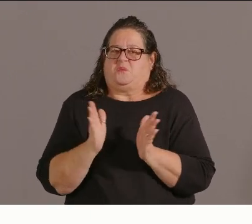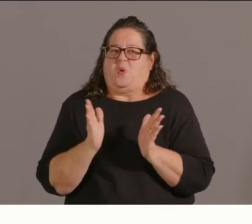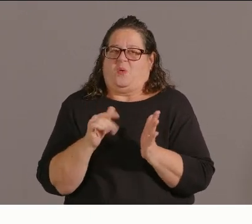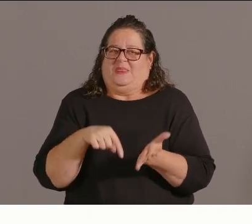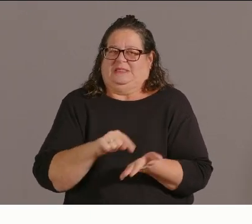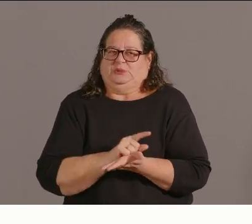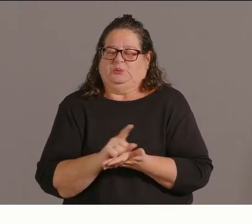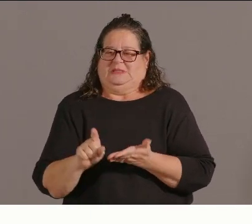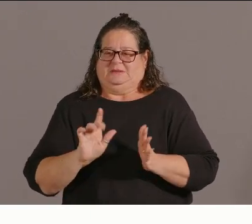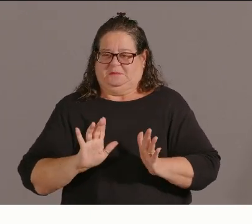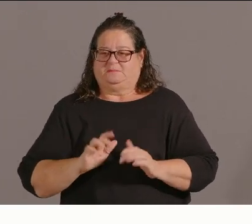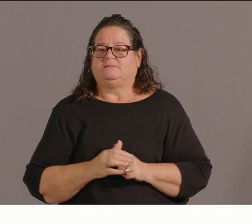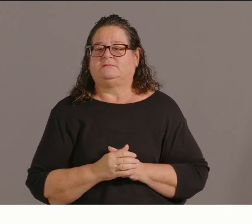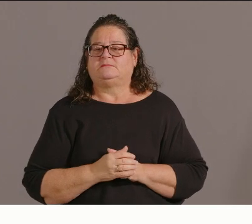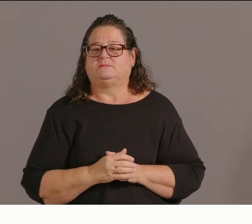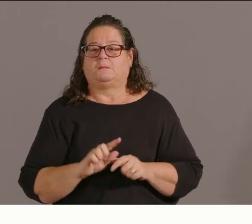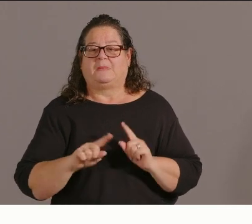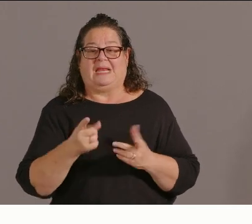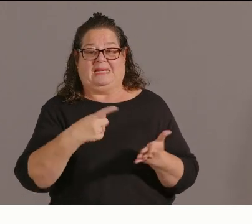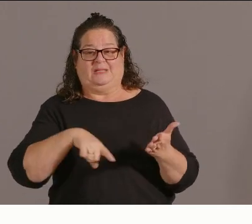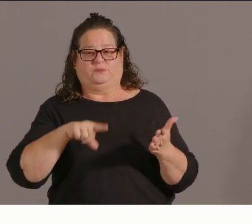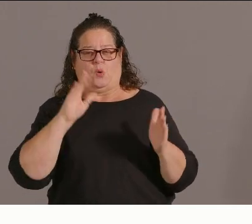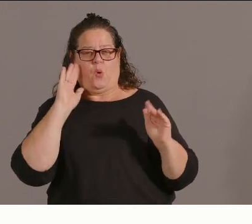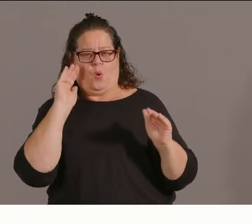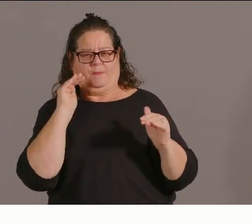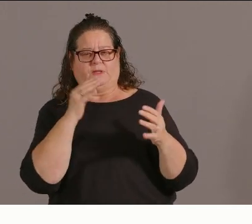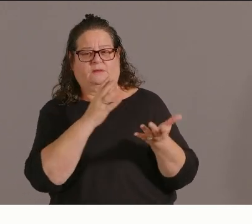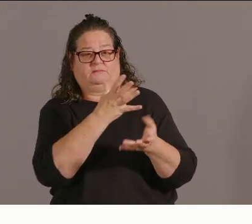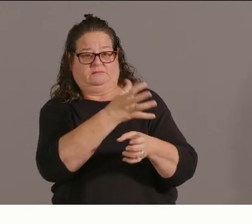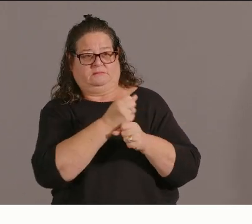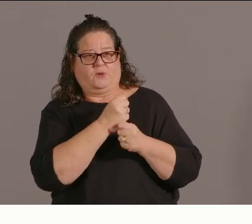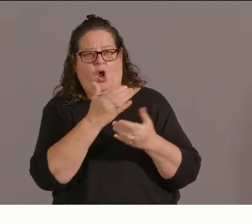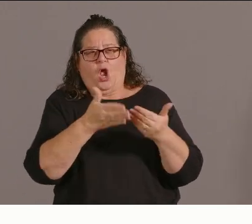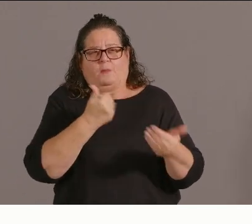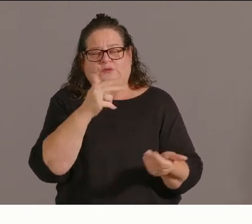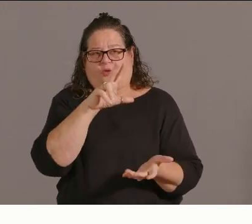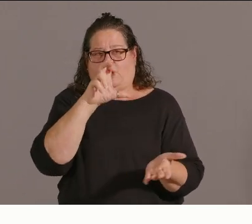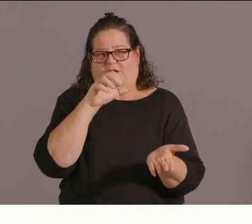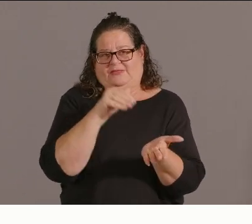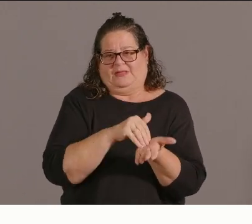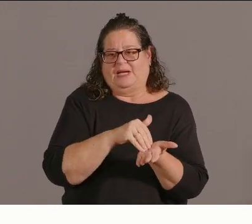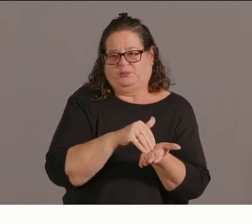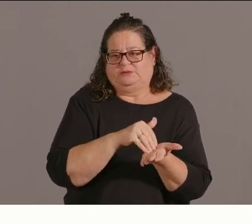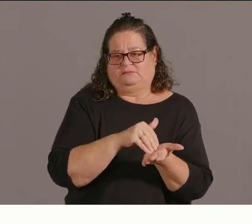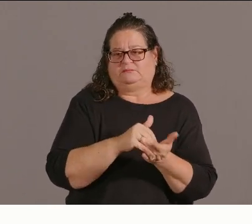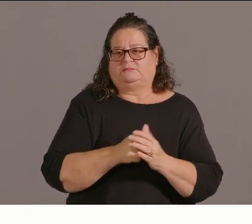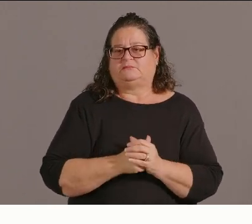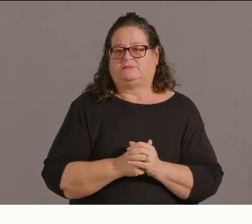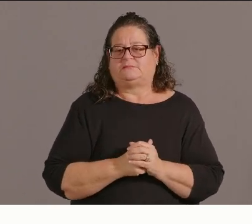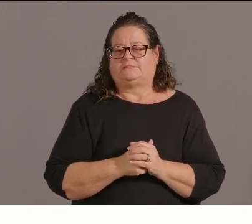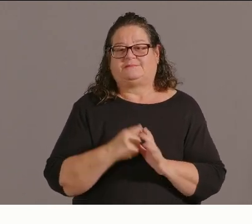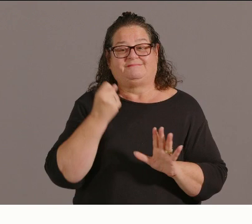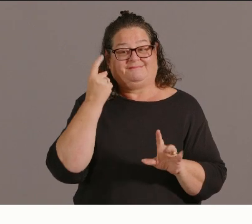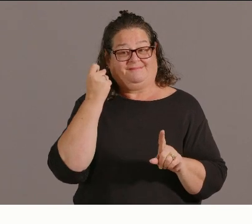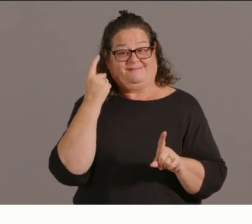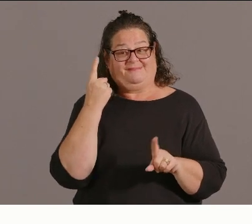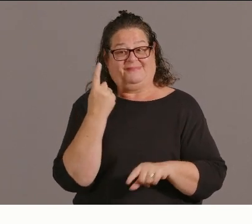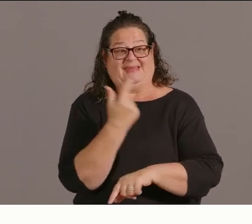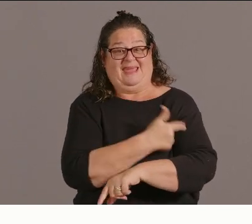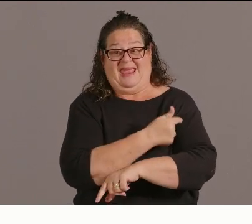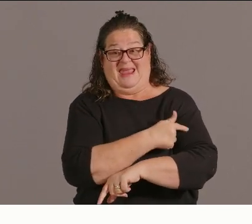week almost 300,000 doses. We are still outpacing our vaccine allocation here in